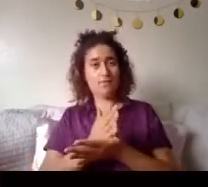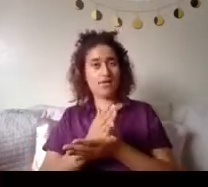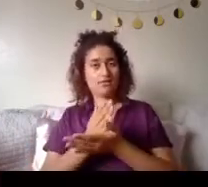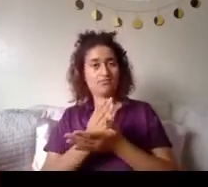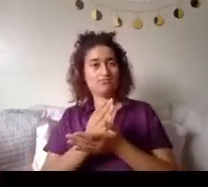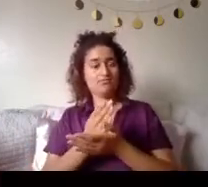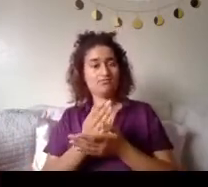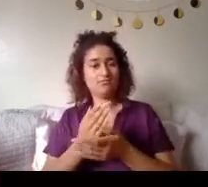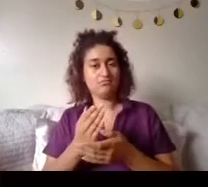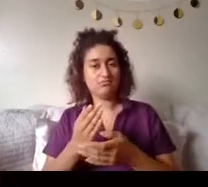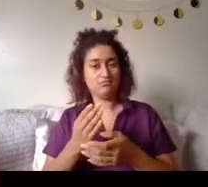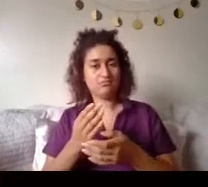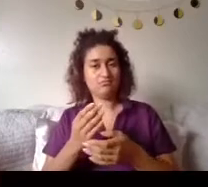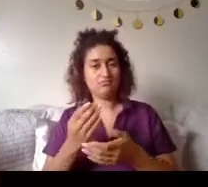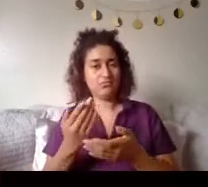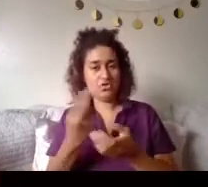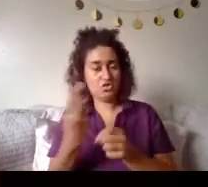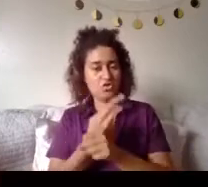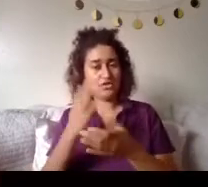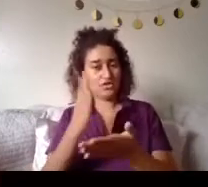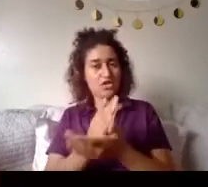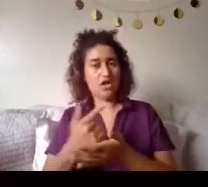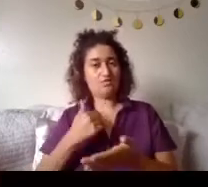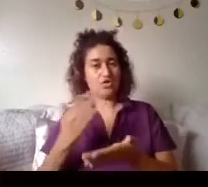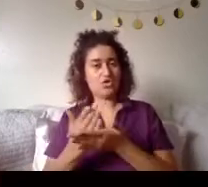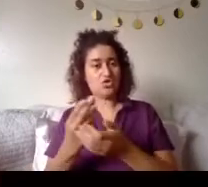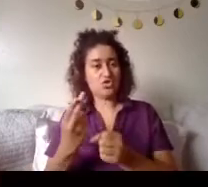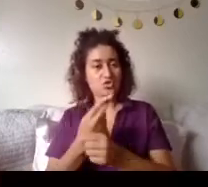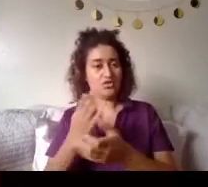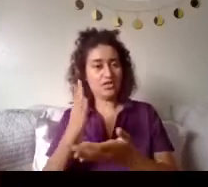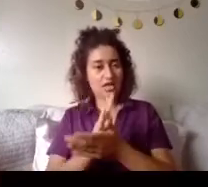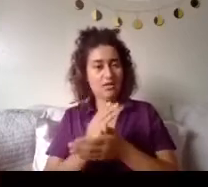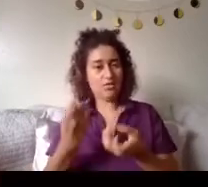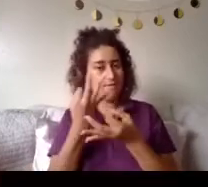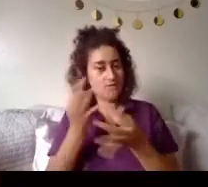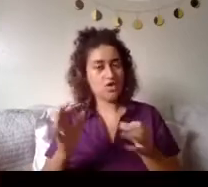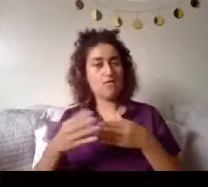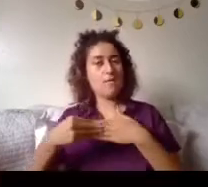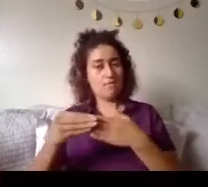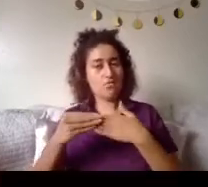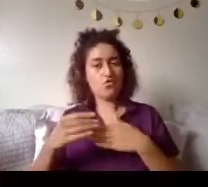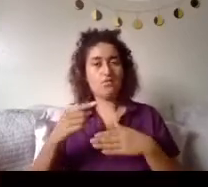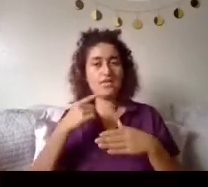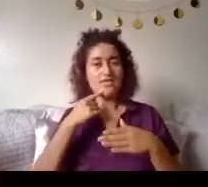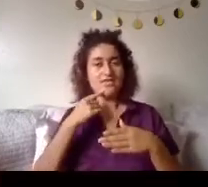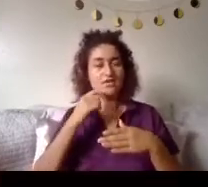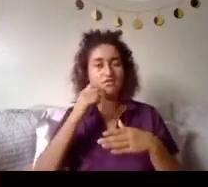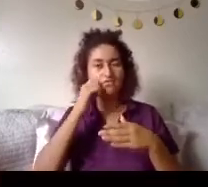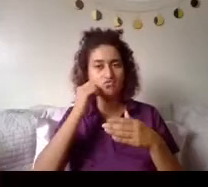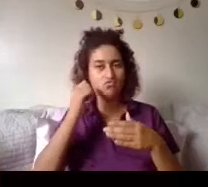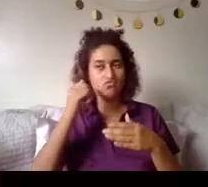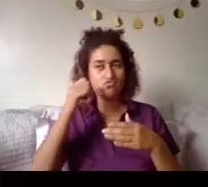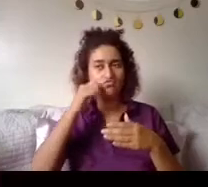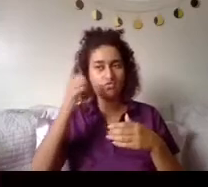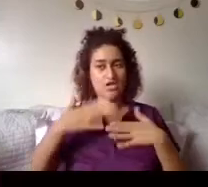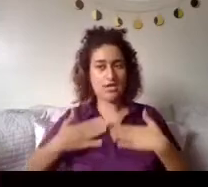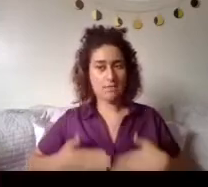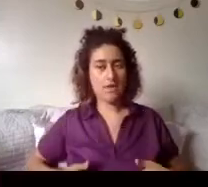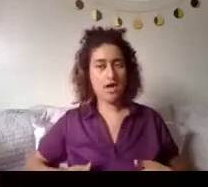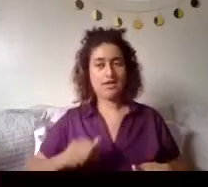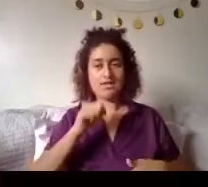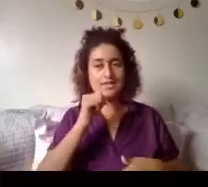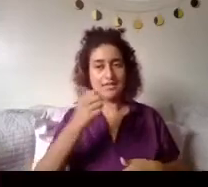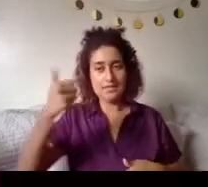indefinite detention through which the existence and freedom of movement of racialized bodies is not only denied,